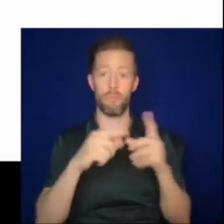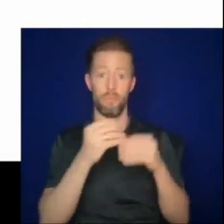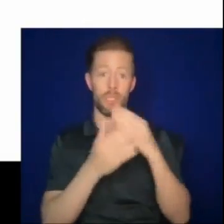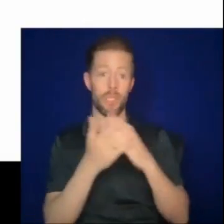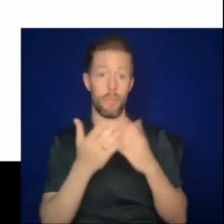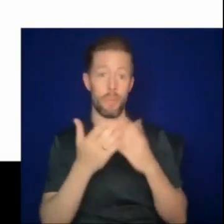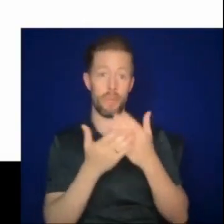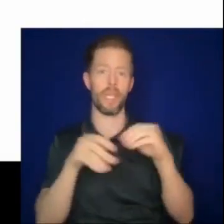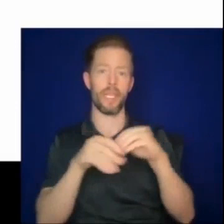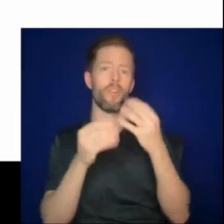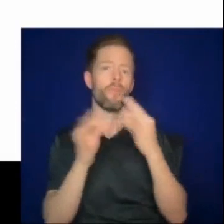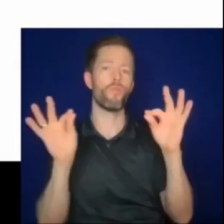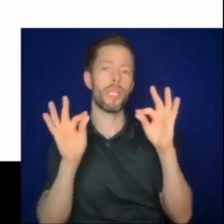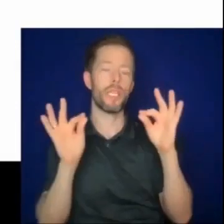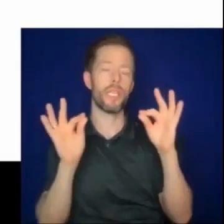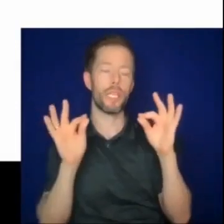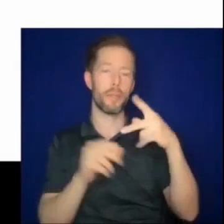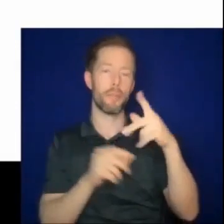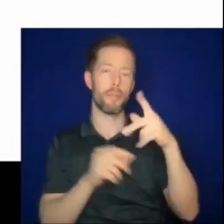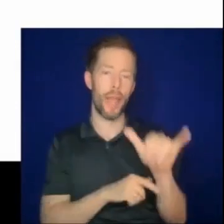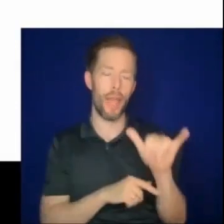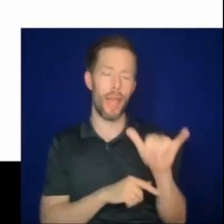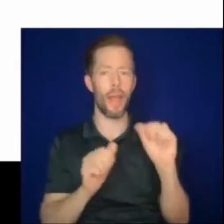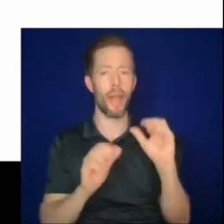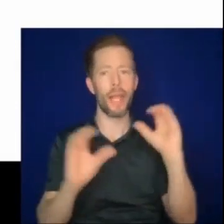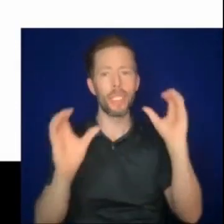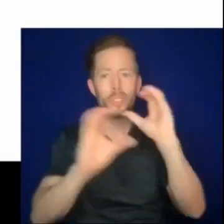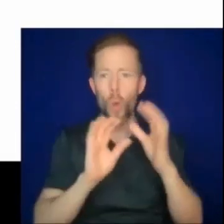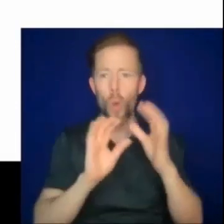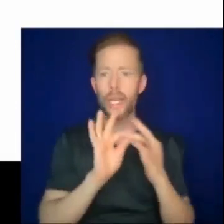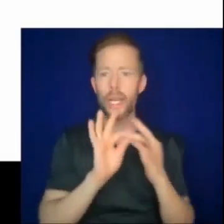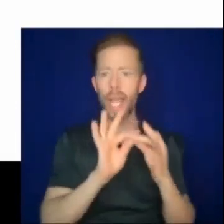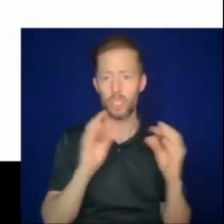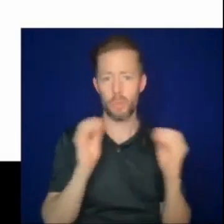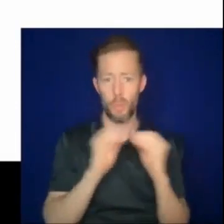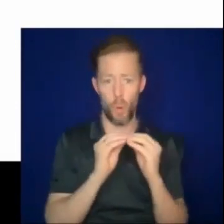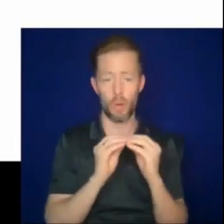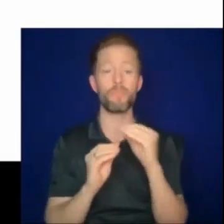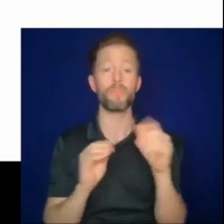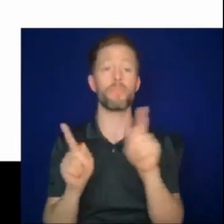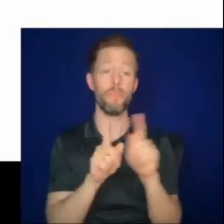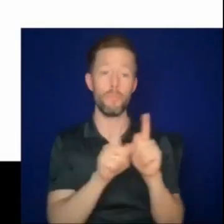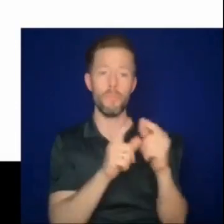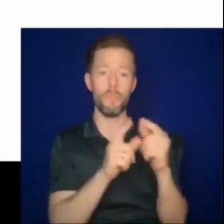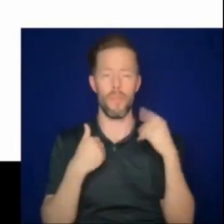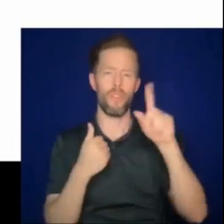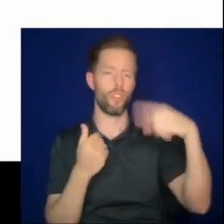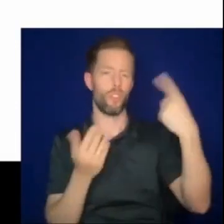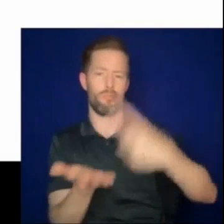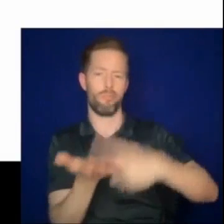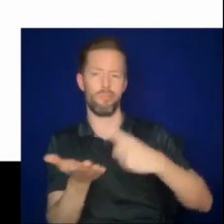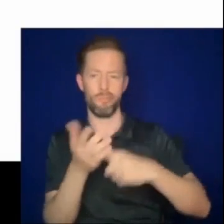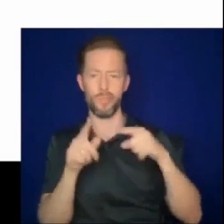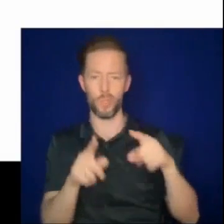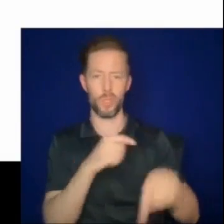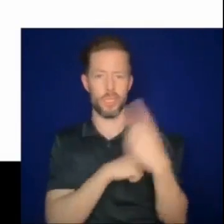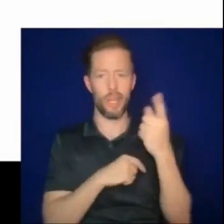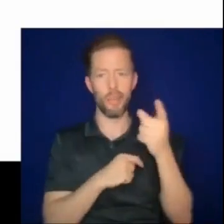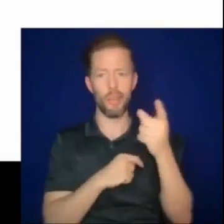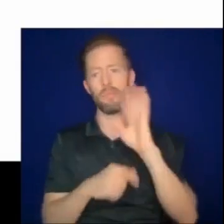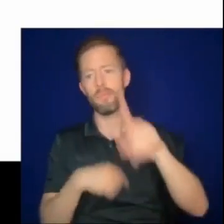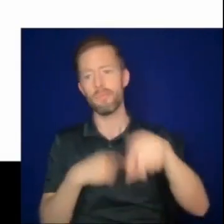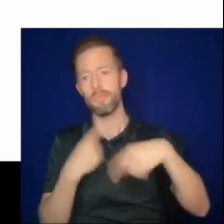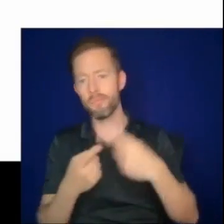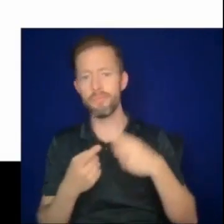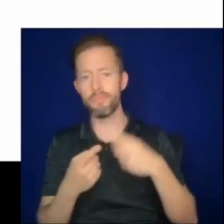activities, as well as putting then some of those items in free play so students can explore and engage with it further. And also having just